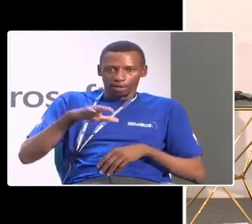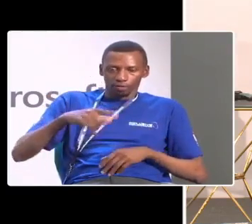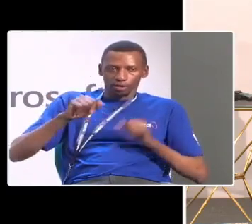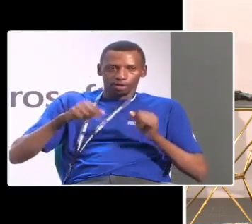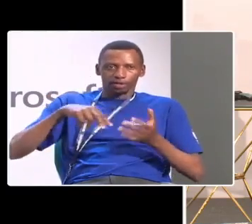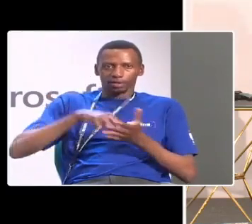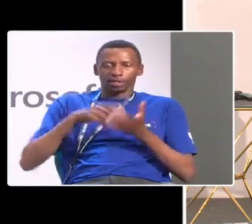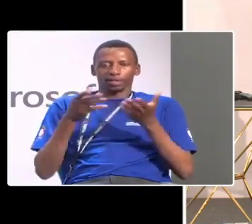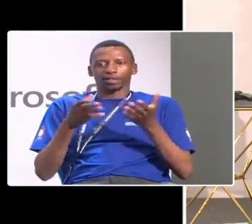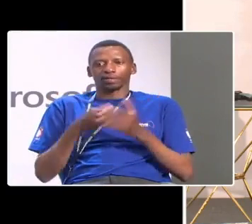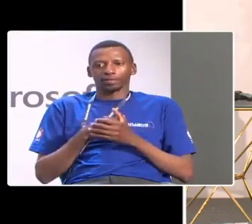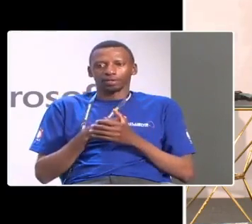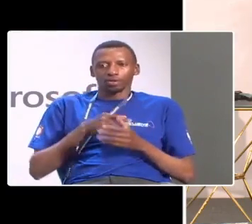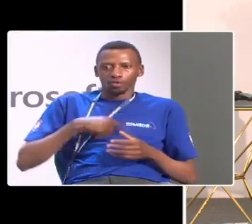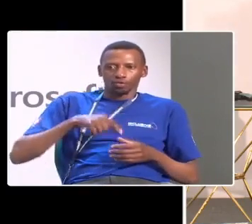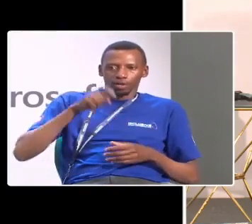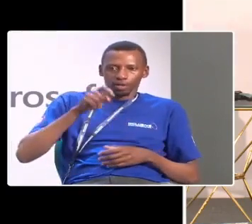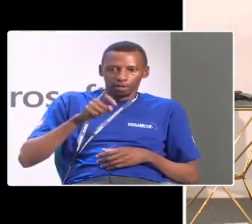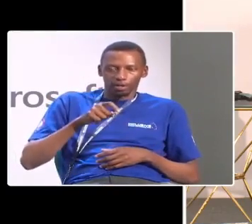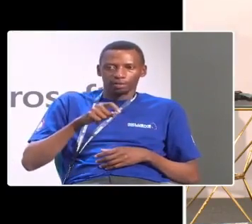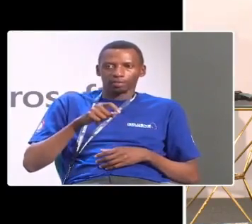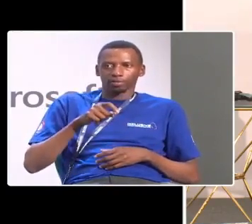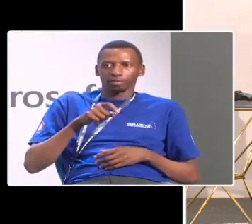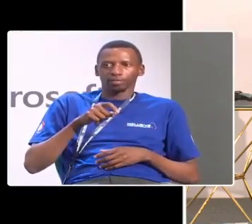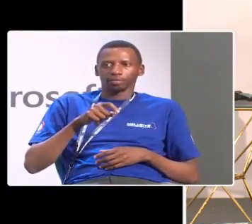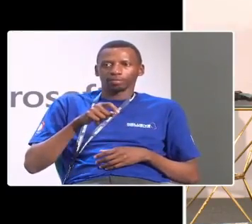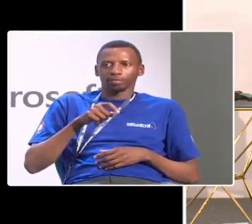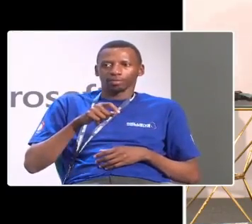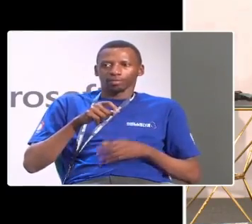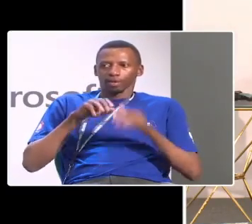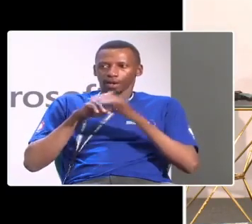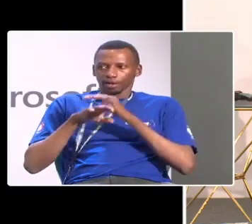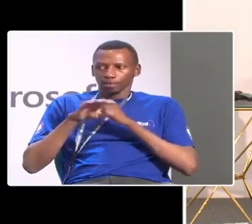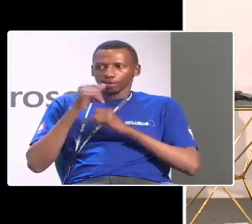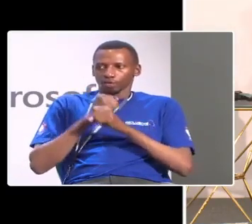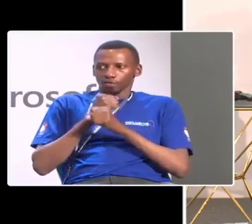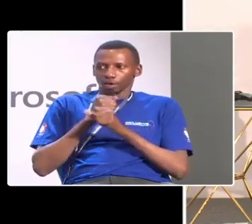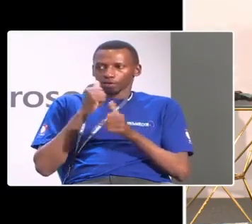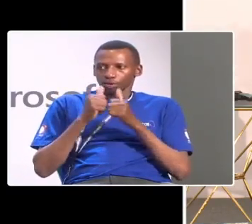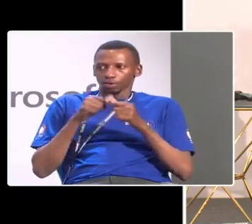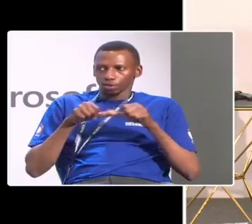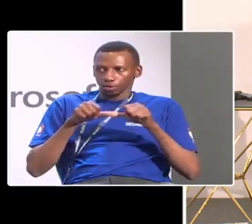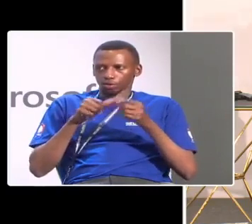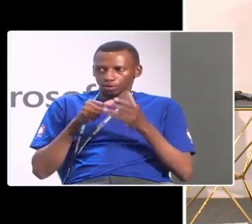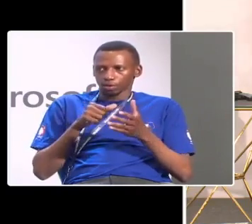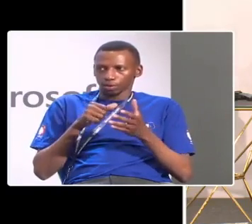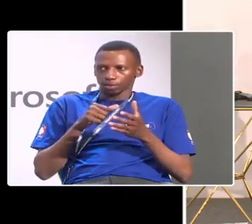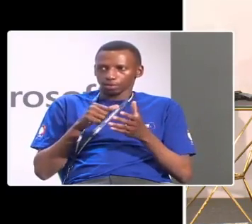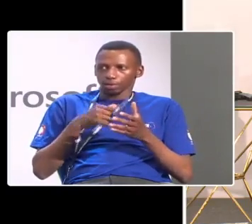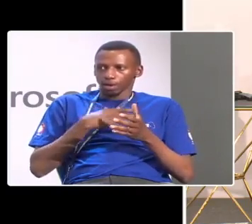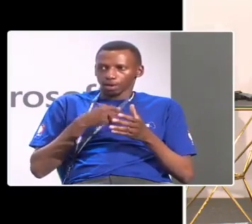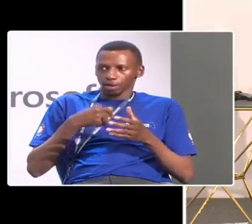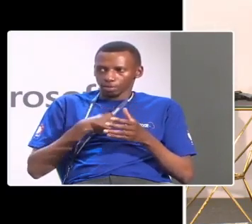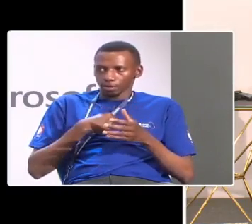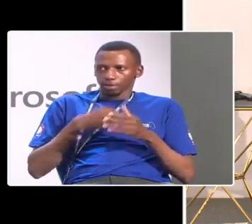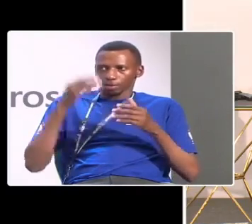projects. We need to take over the lion's share of the accessibility work that is being done here. And I'm very